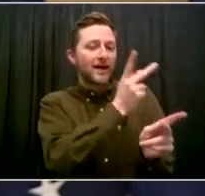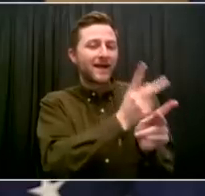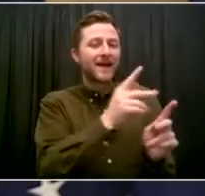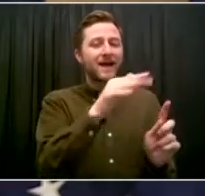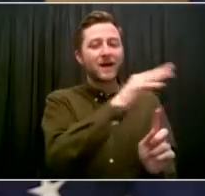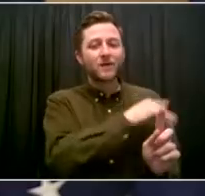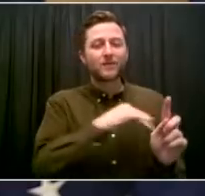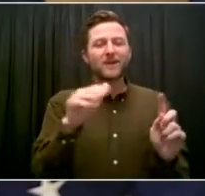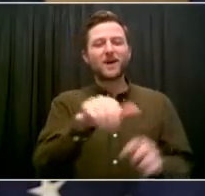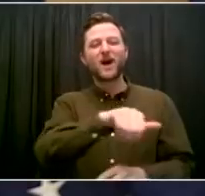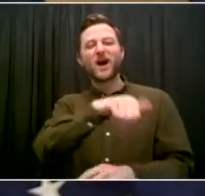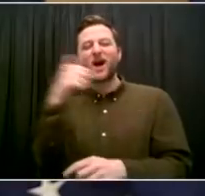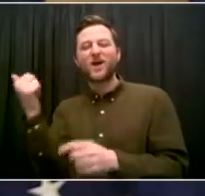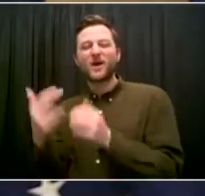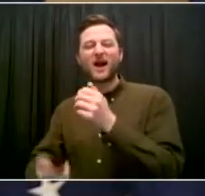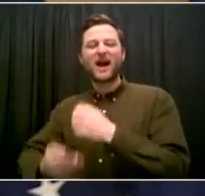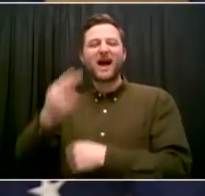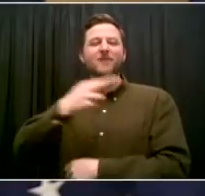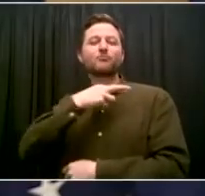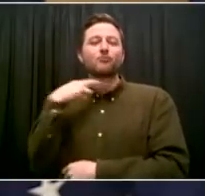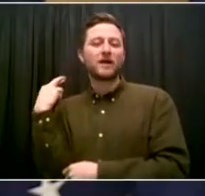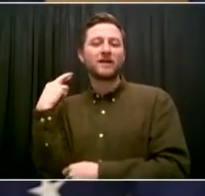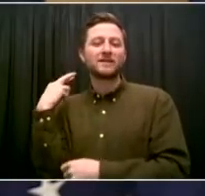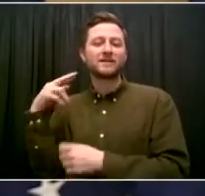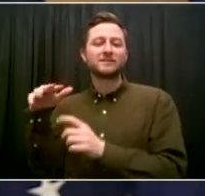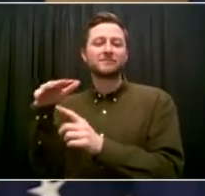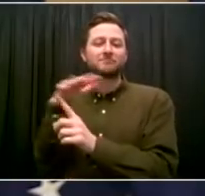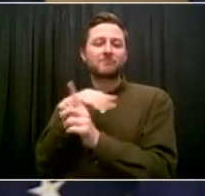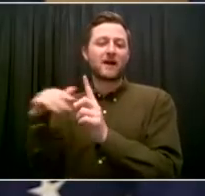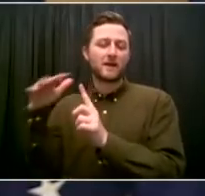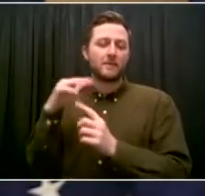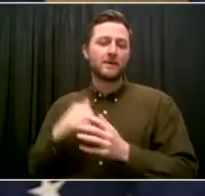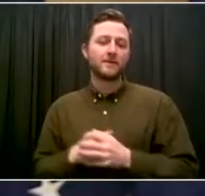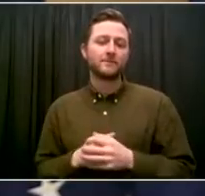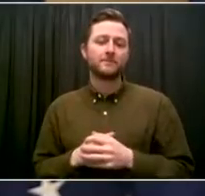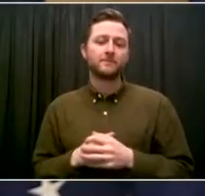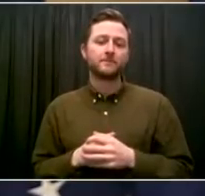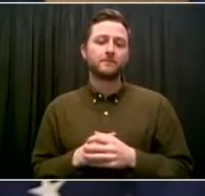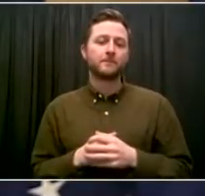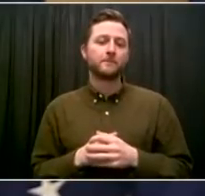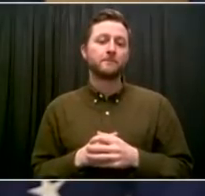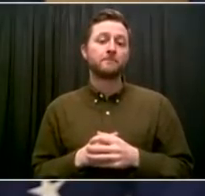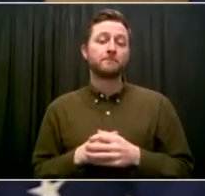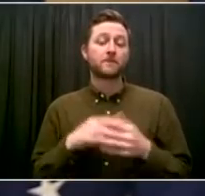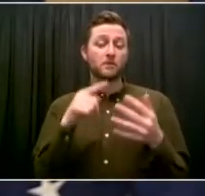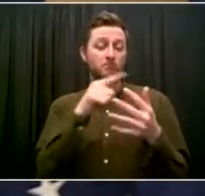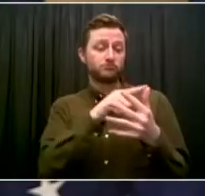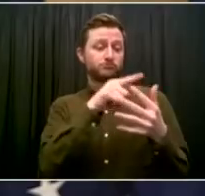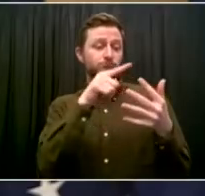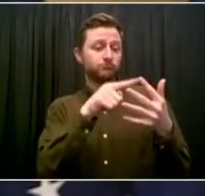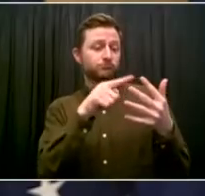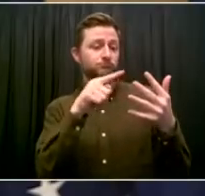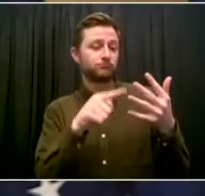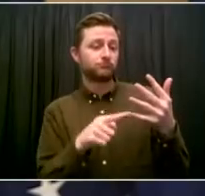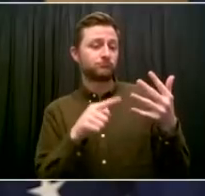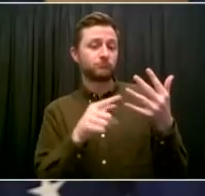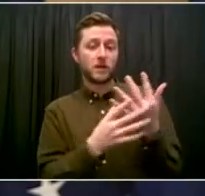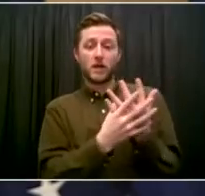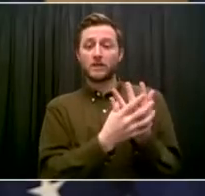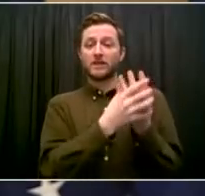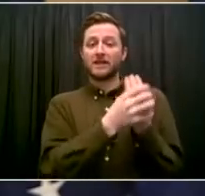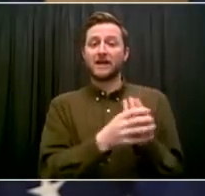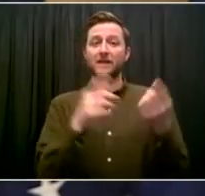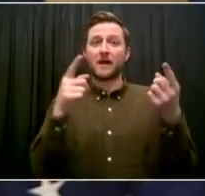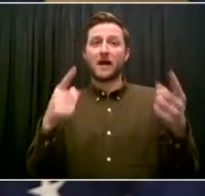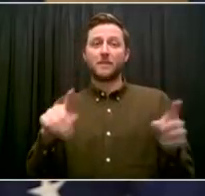partners and through our health department action centers. With these steps, we are on the downslope from the Omicron summit, though we